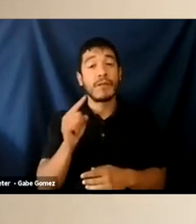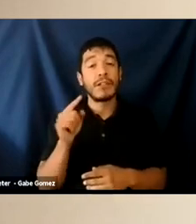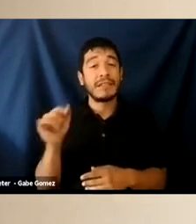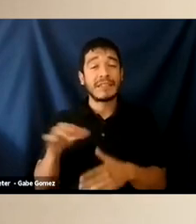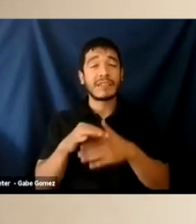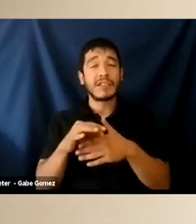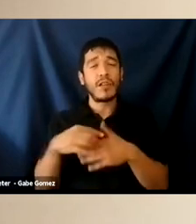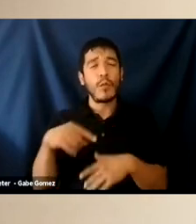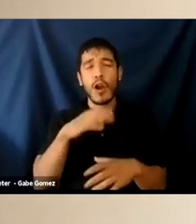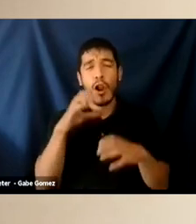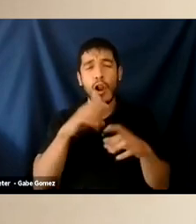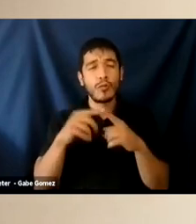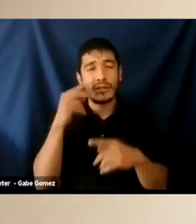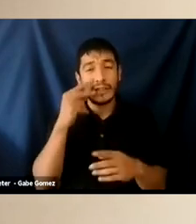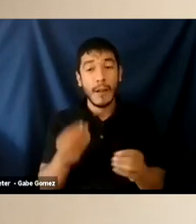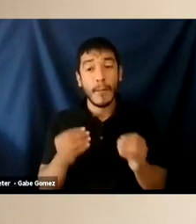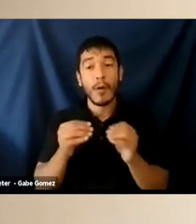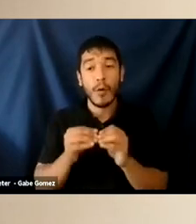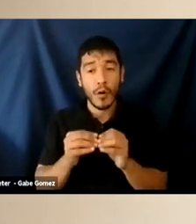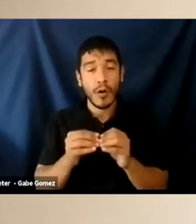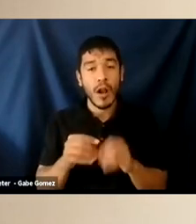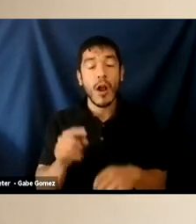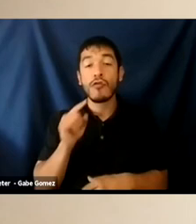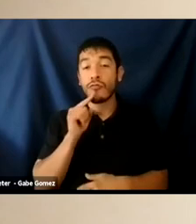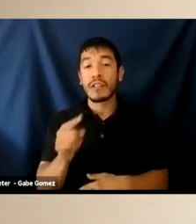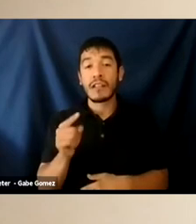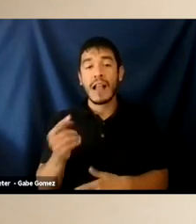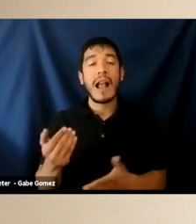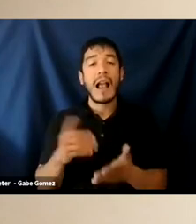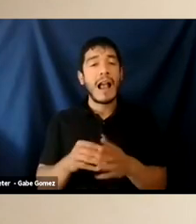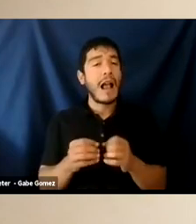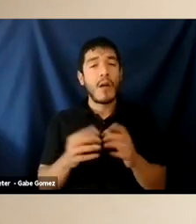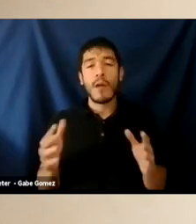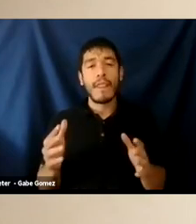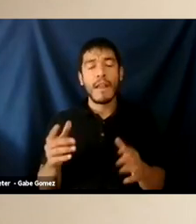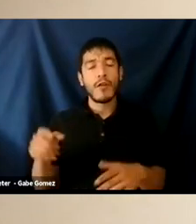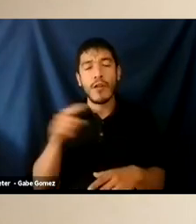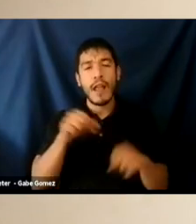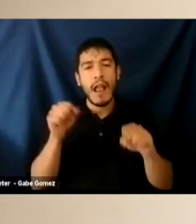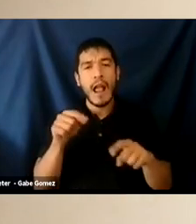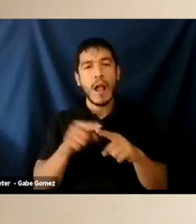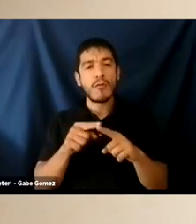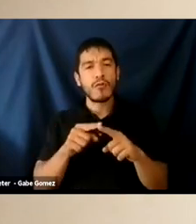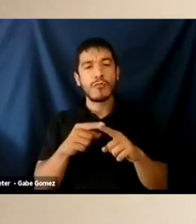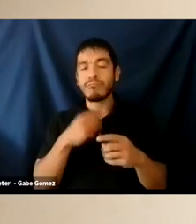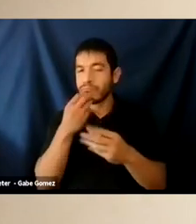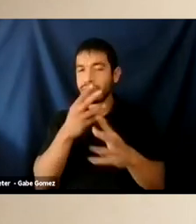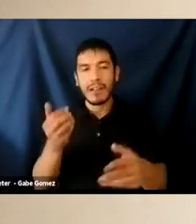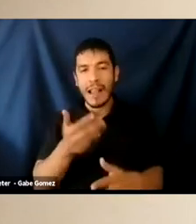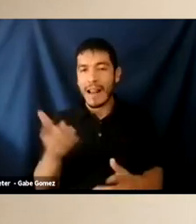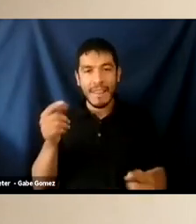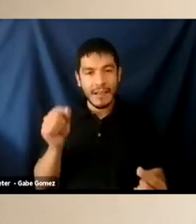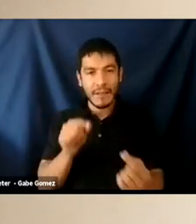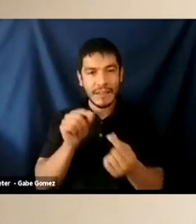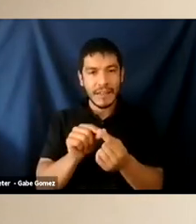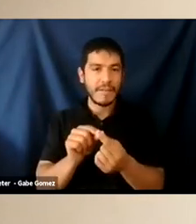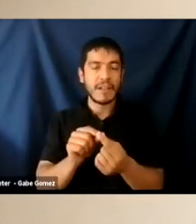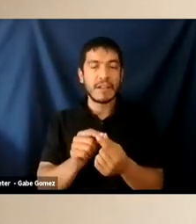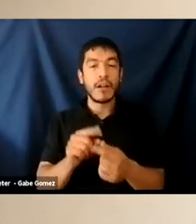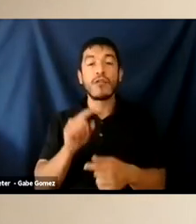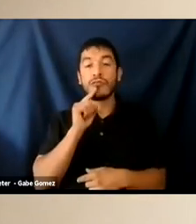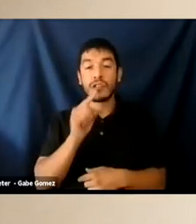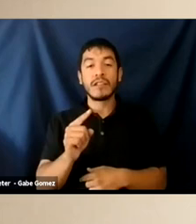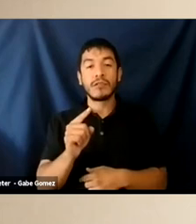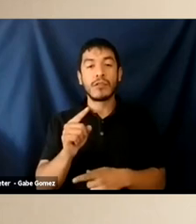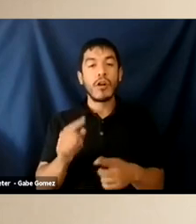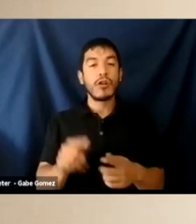that we're looking to see more of, it is, again, without me being able to disclose anything specific, it is